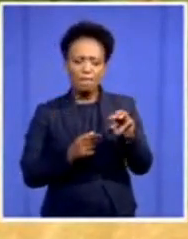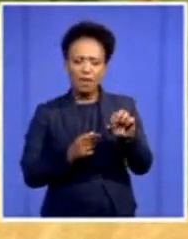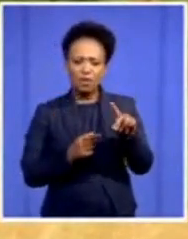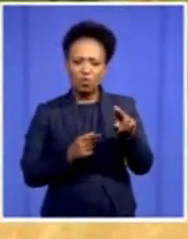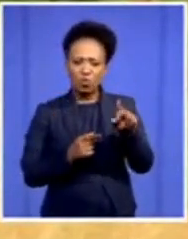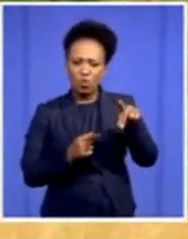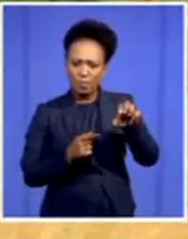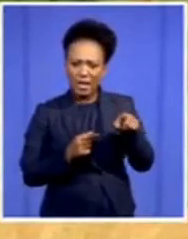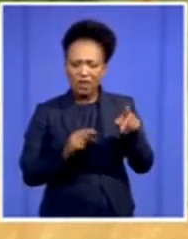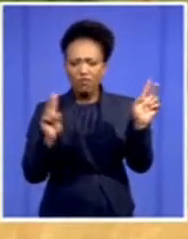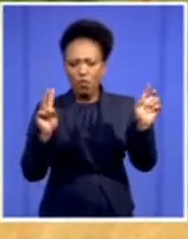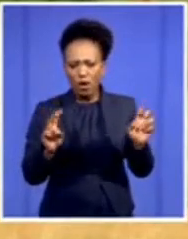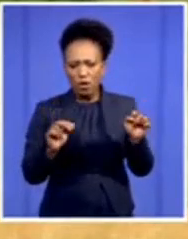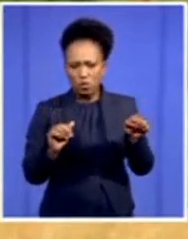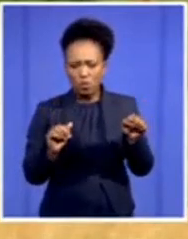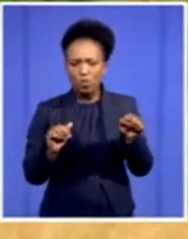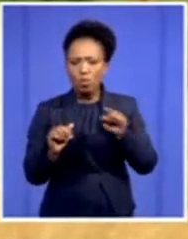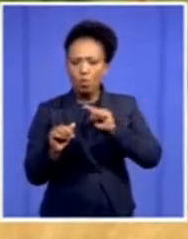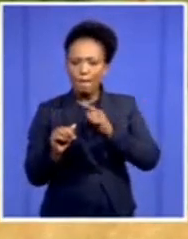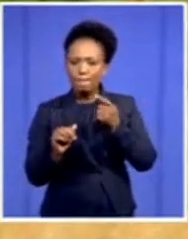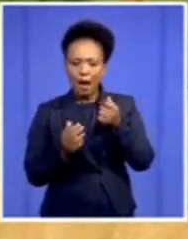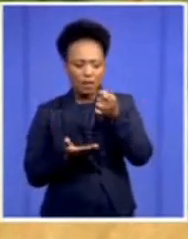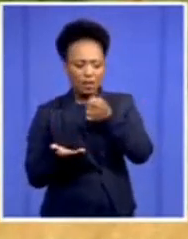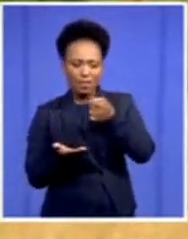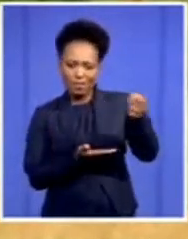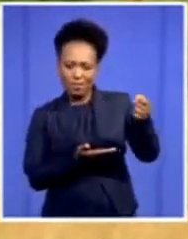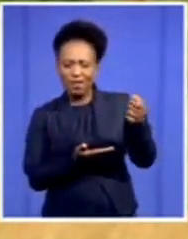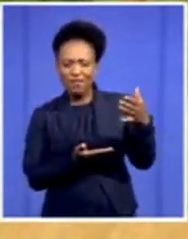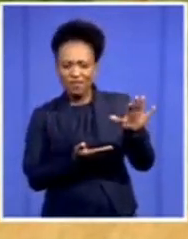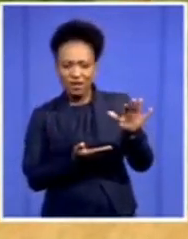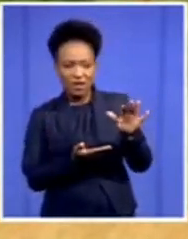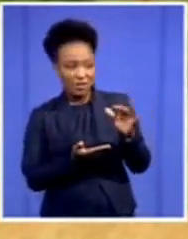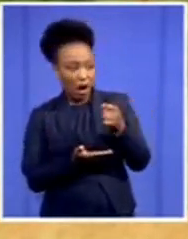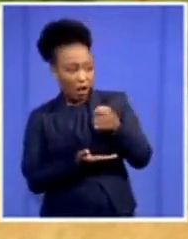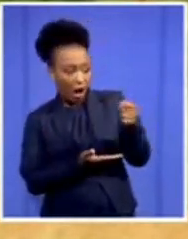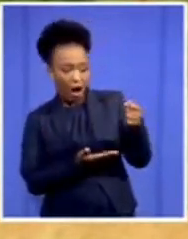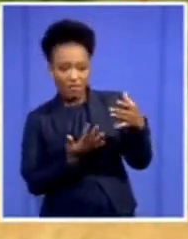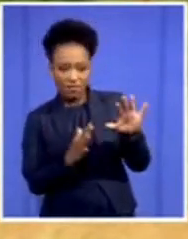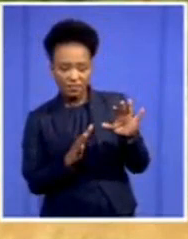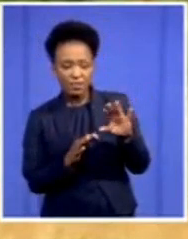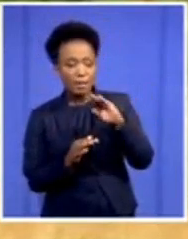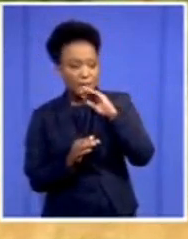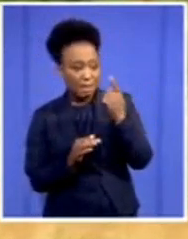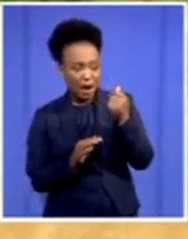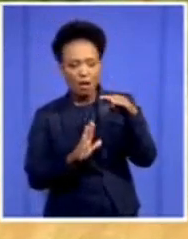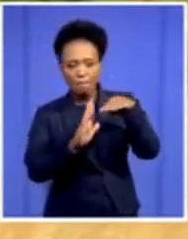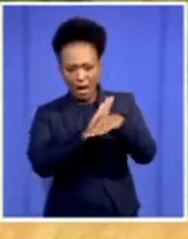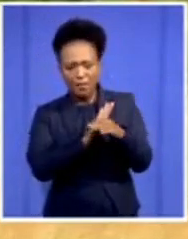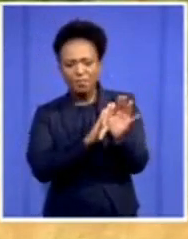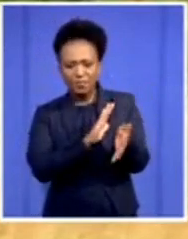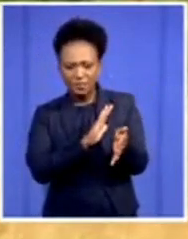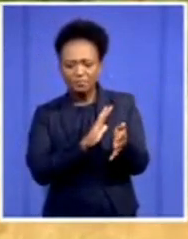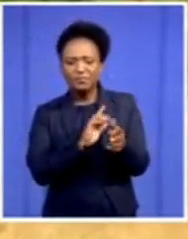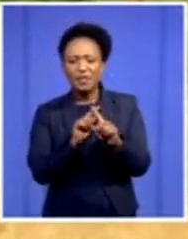was planted into that area, if we do not do anything, it's going into a loss. But what will be more sad is that Lephalale itself,